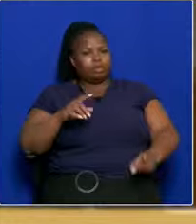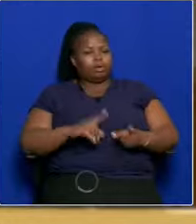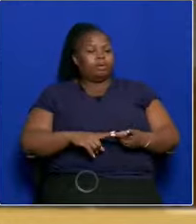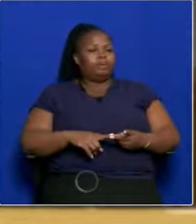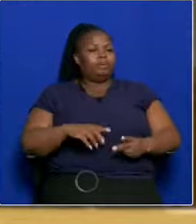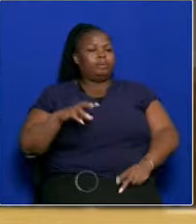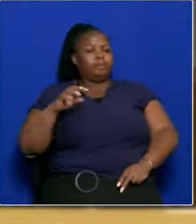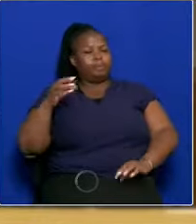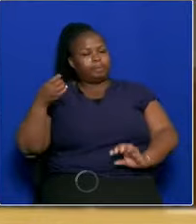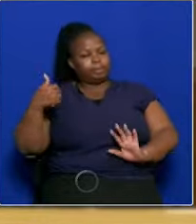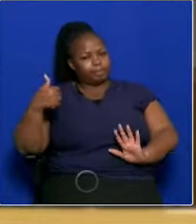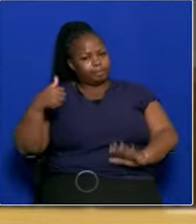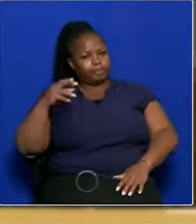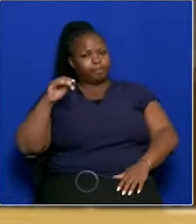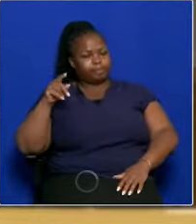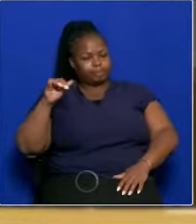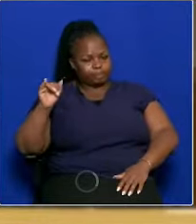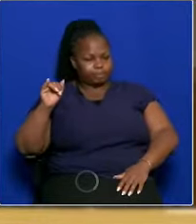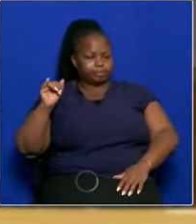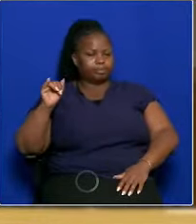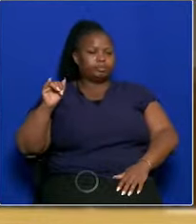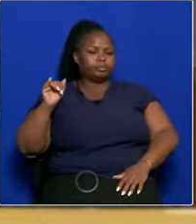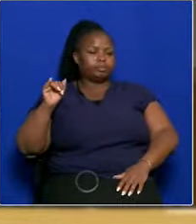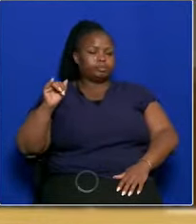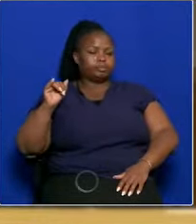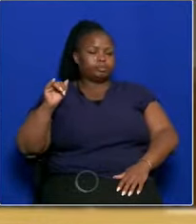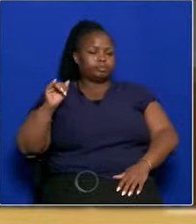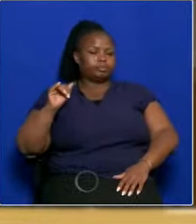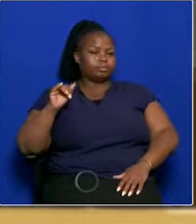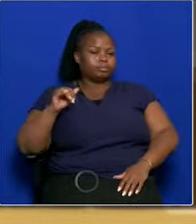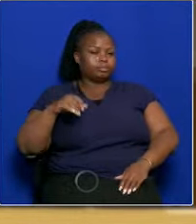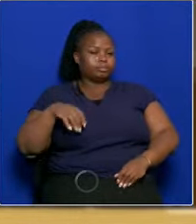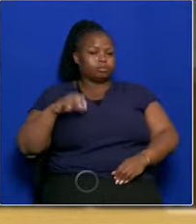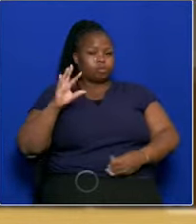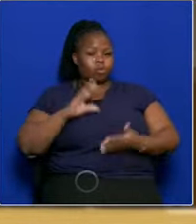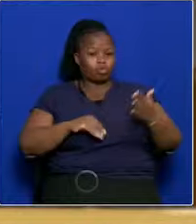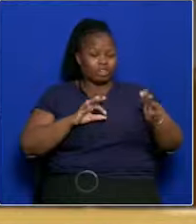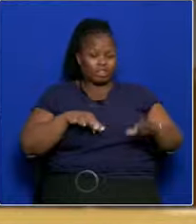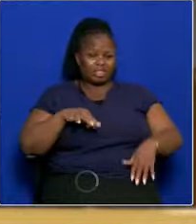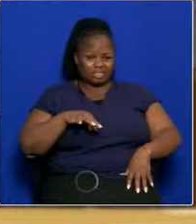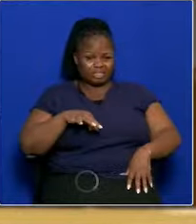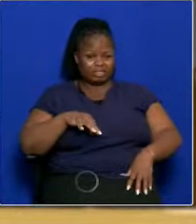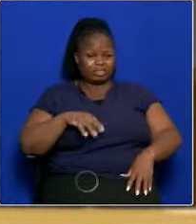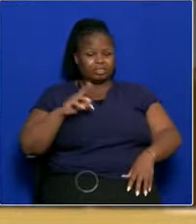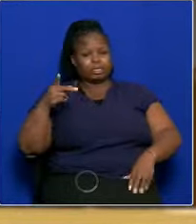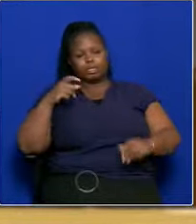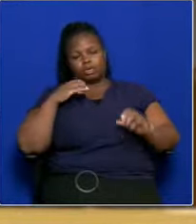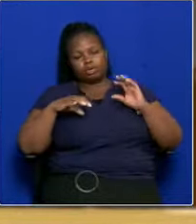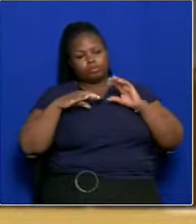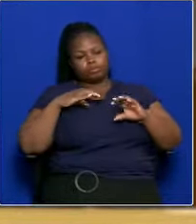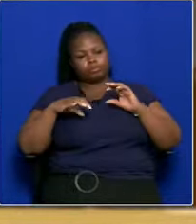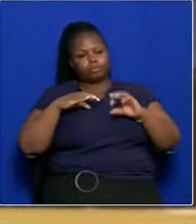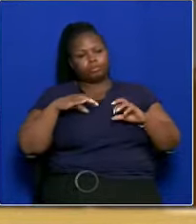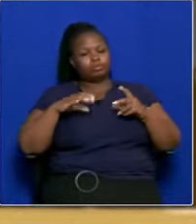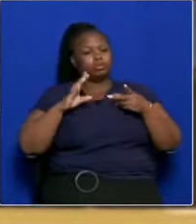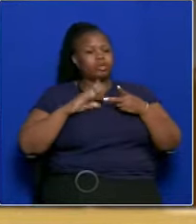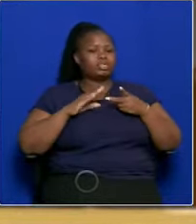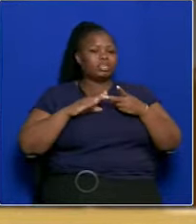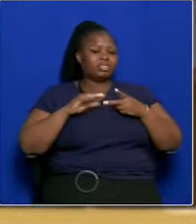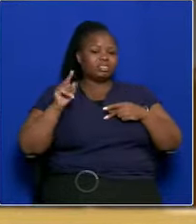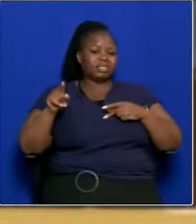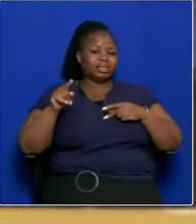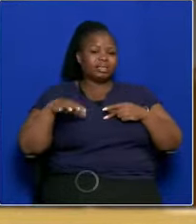Nkosi, Sergeant Nkosi. There's all on the 13th. There's another communication on the 13th between the two of